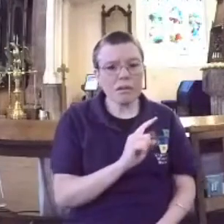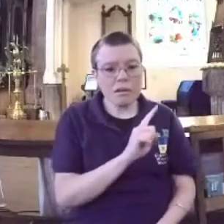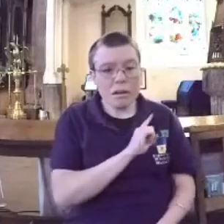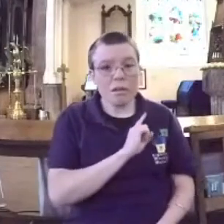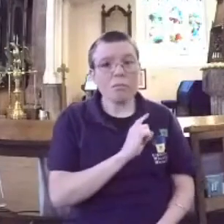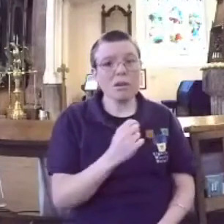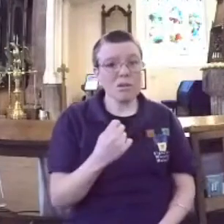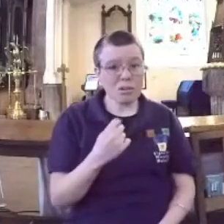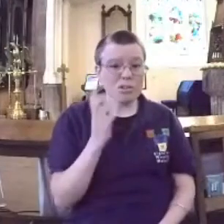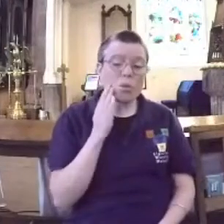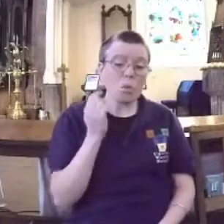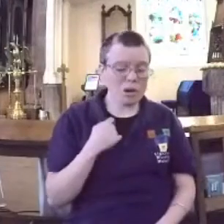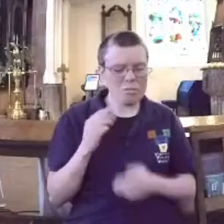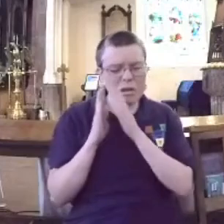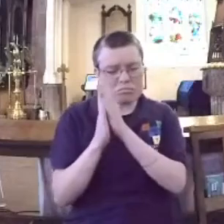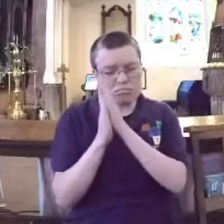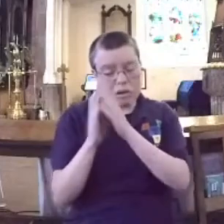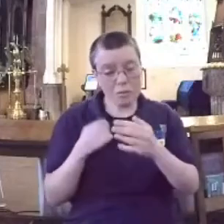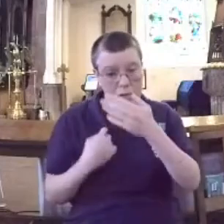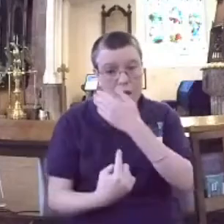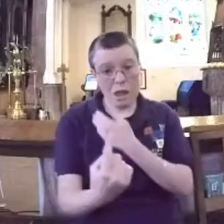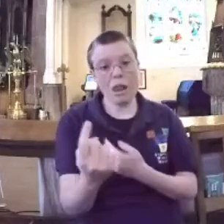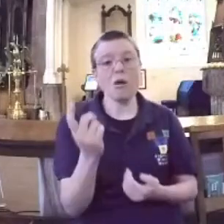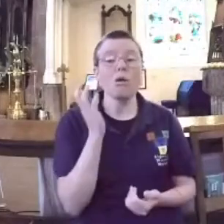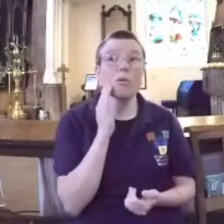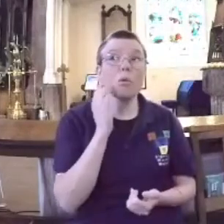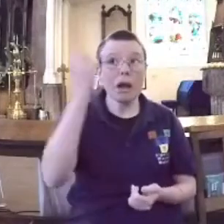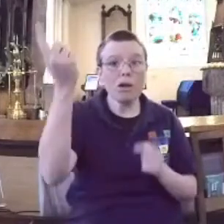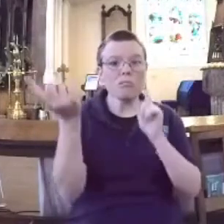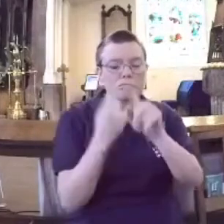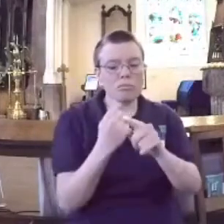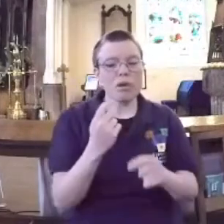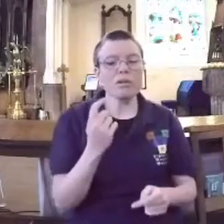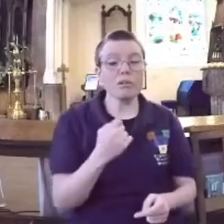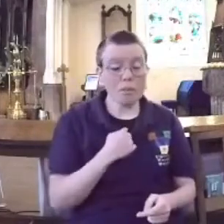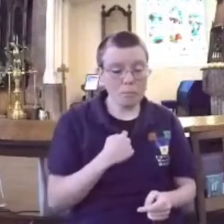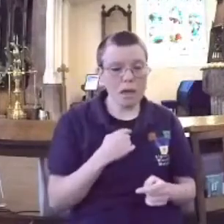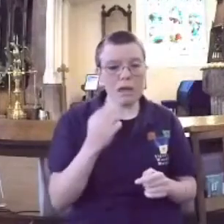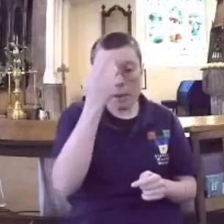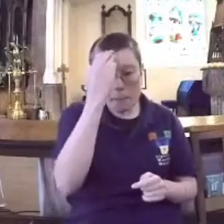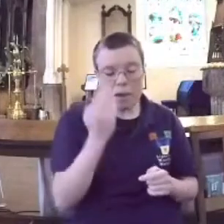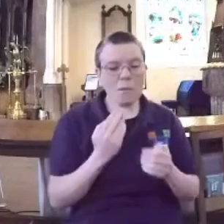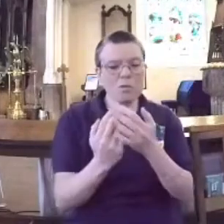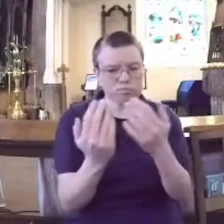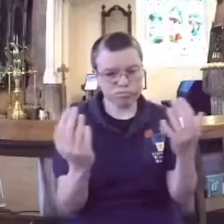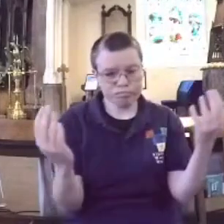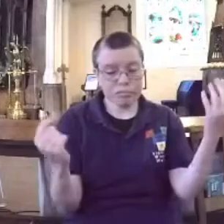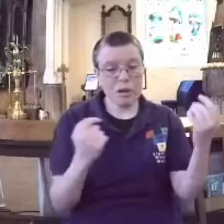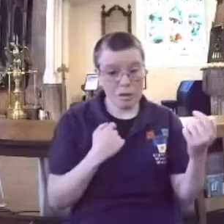I was surrounded by people who were able to offer comfort and pray for